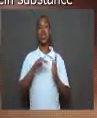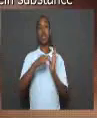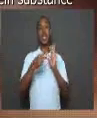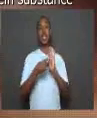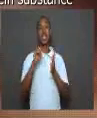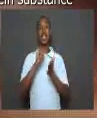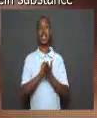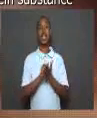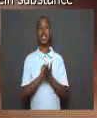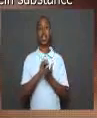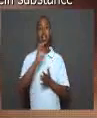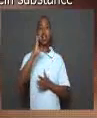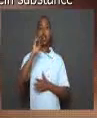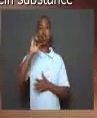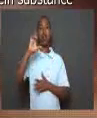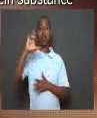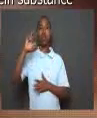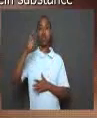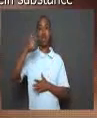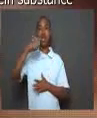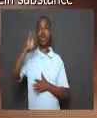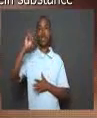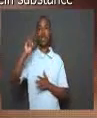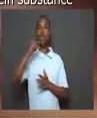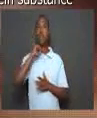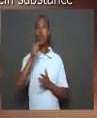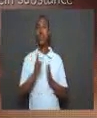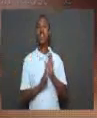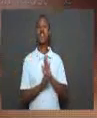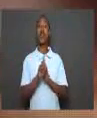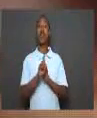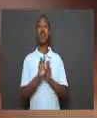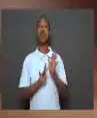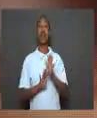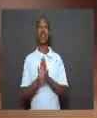that the collagen will not develop a bacterial infection.